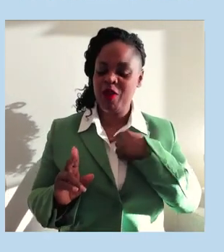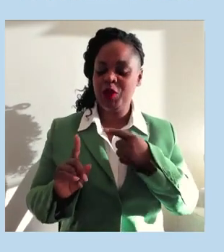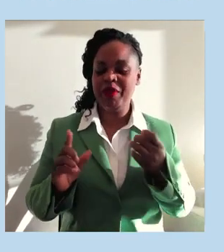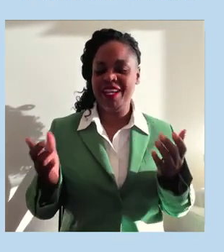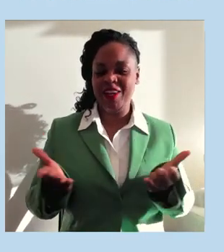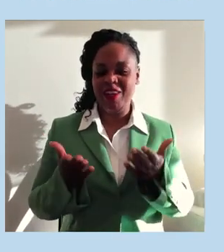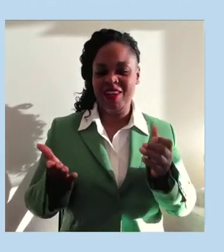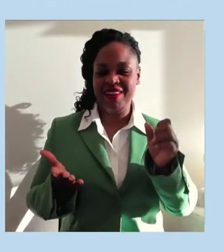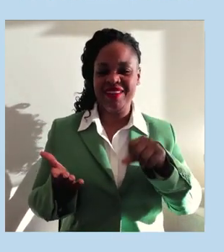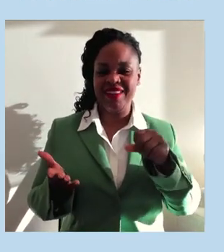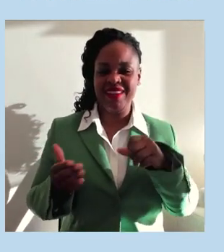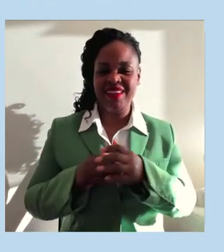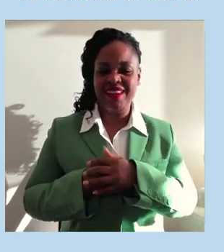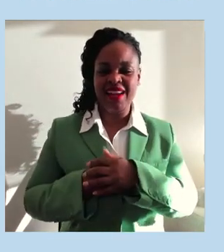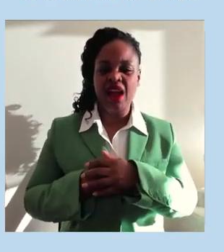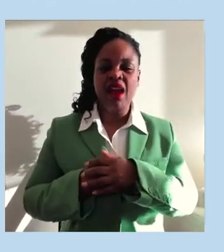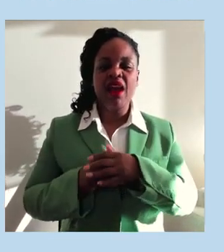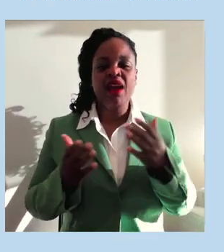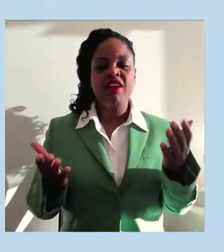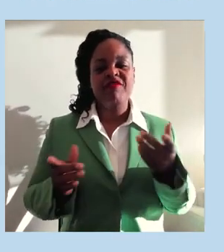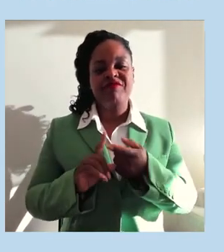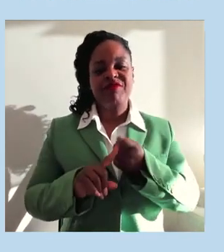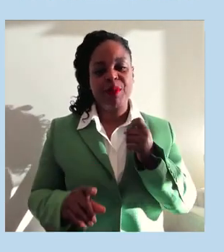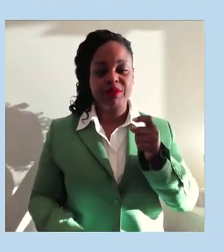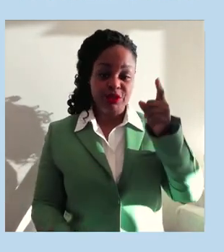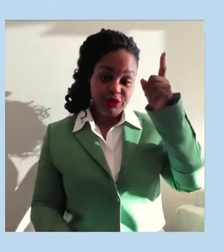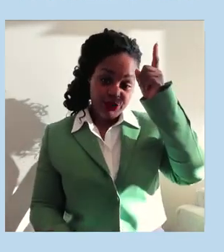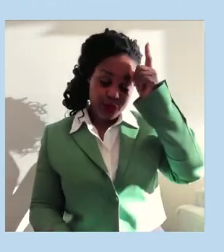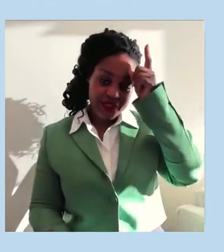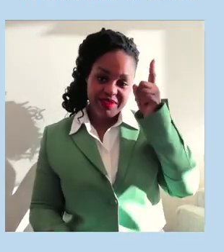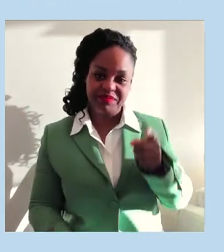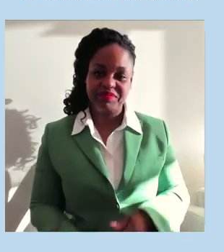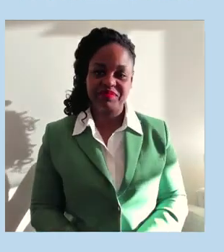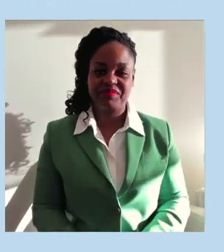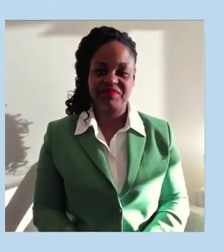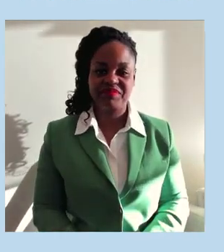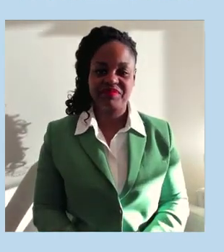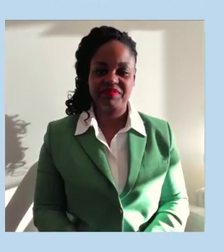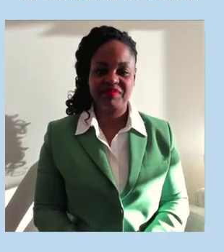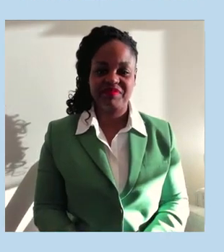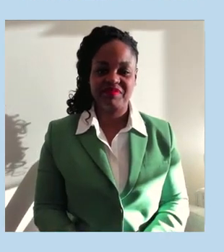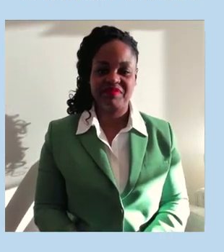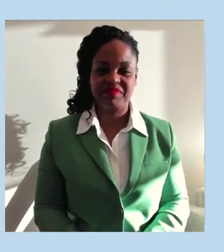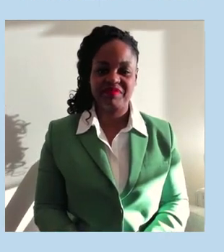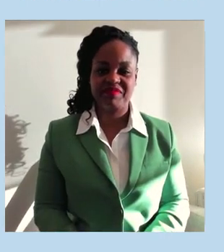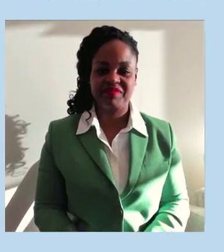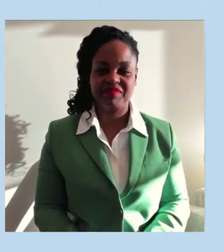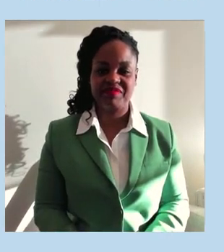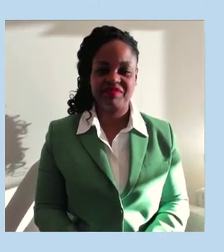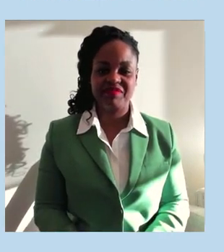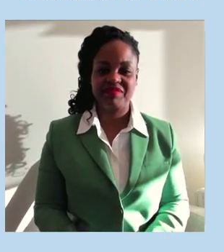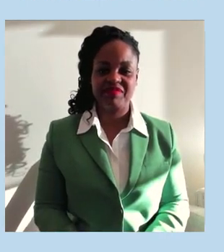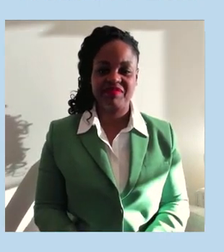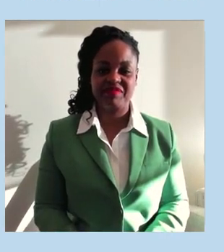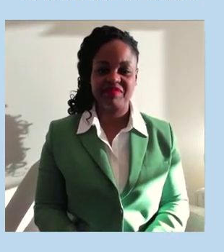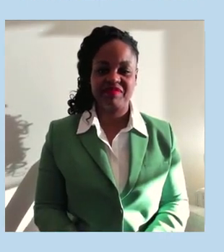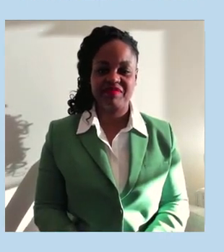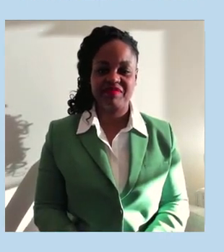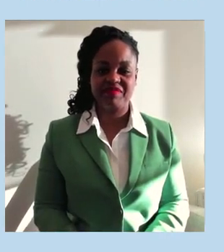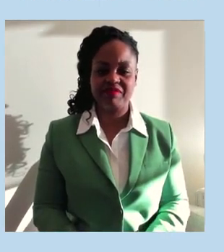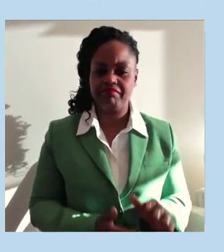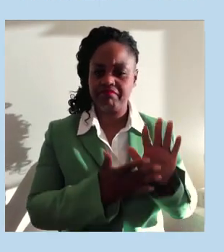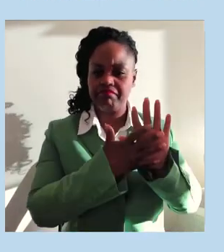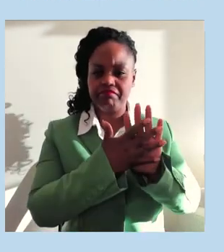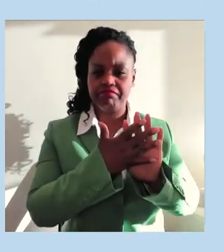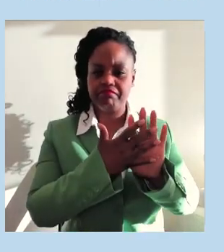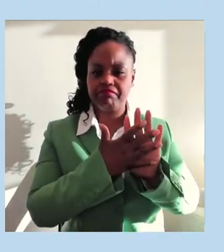Jordan, Global Solutions alumni, a program implemented by IREC. Global Solutions is supported by the Stevens Initiative, which is sponsored by the